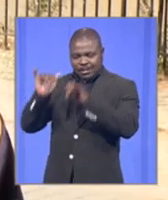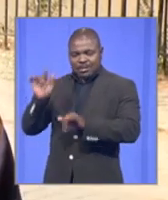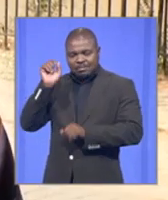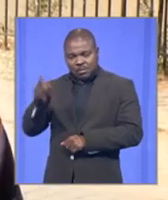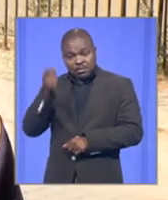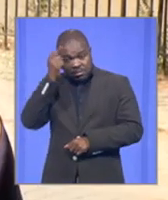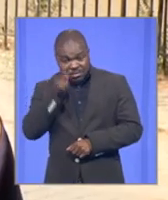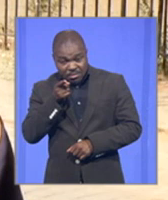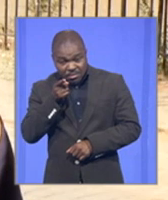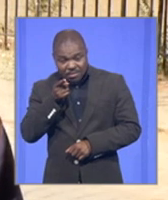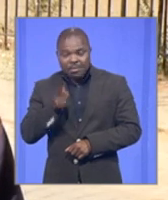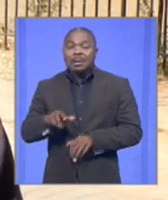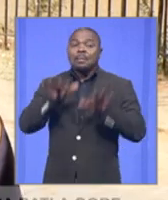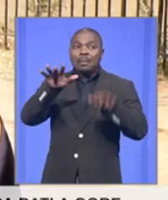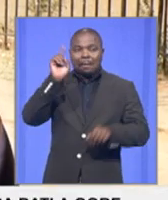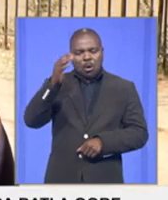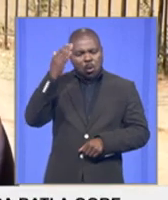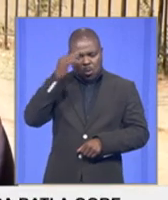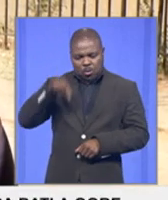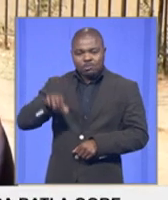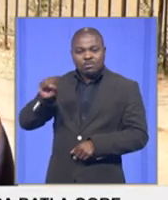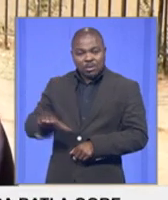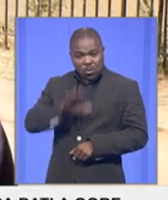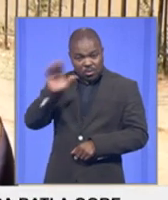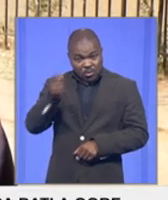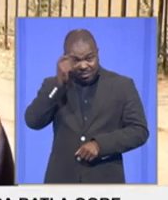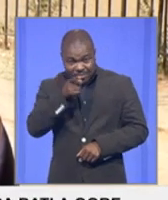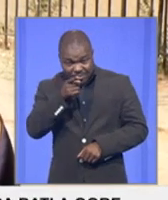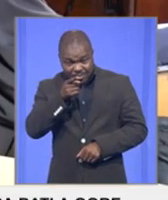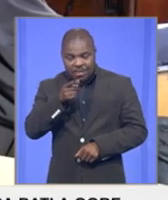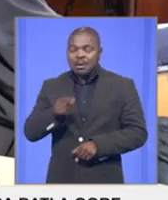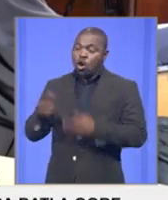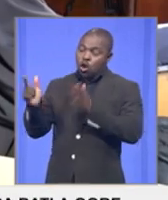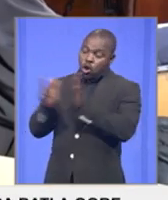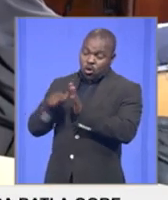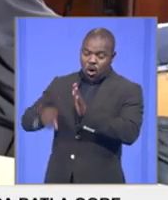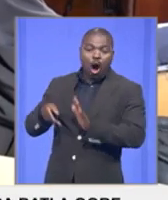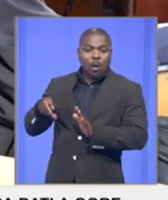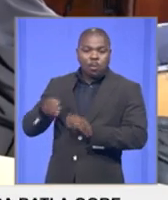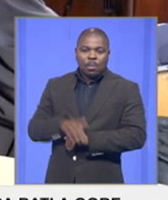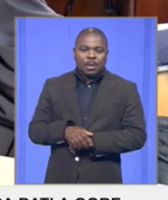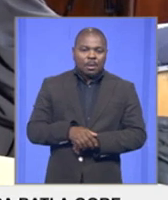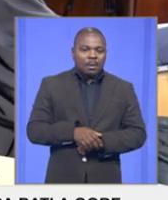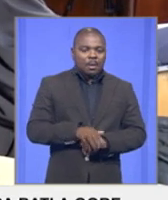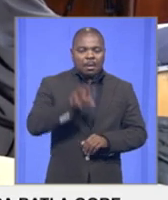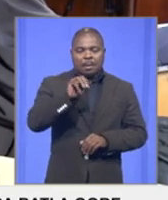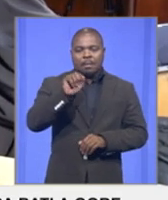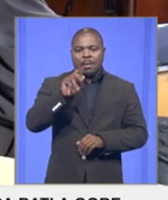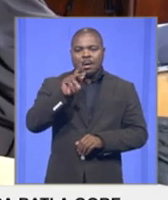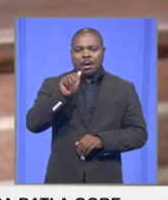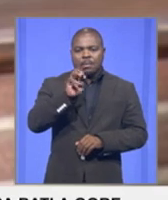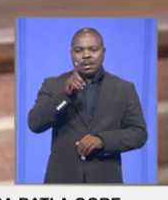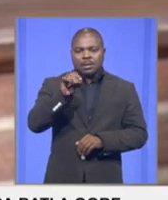batho ba tsebe gore South Africa mona mme wa ka o nkutlisisa molao o teng. Tshotlego Makamedi yo a le moemedi wa molao